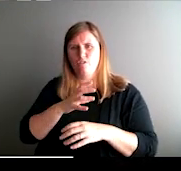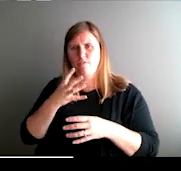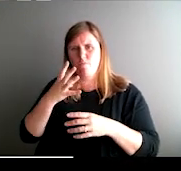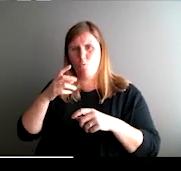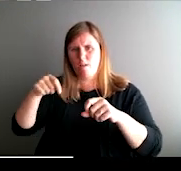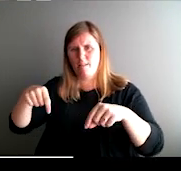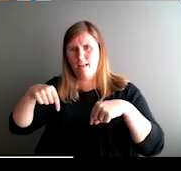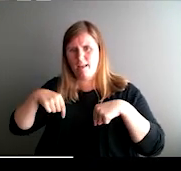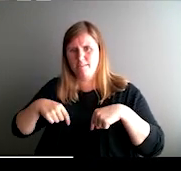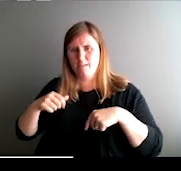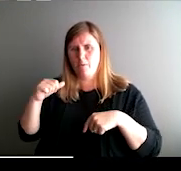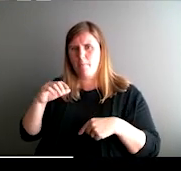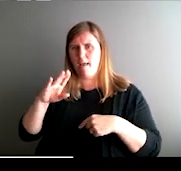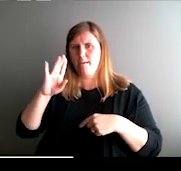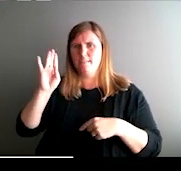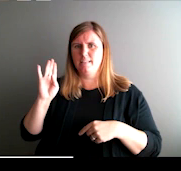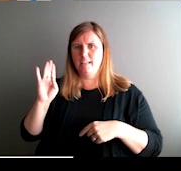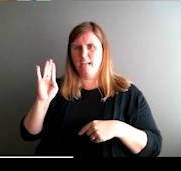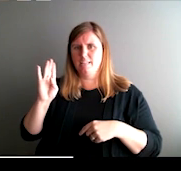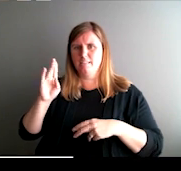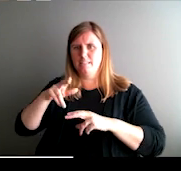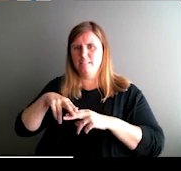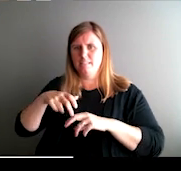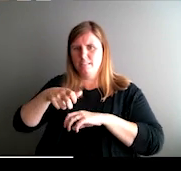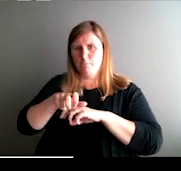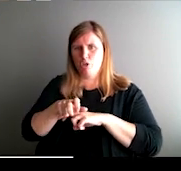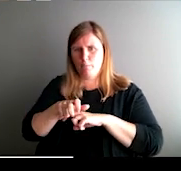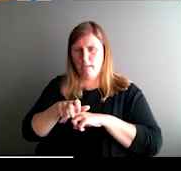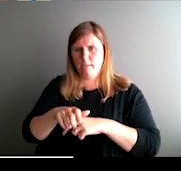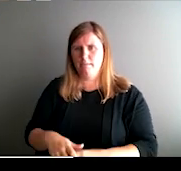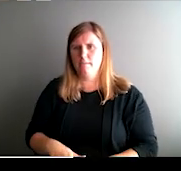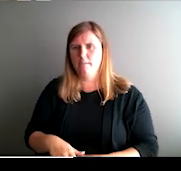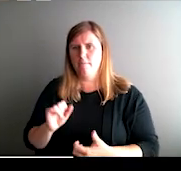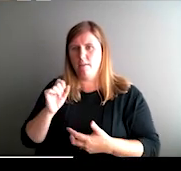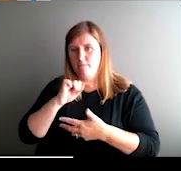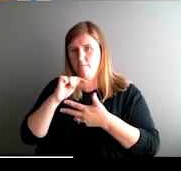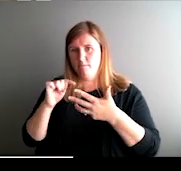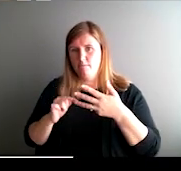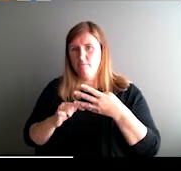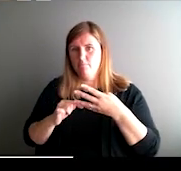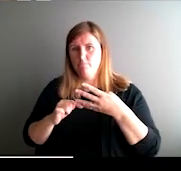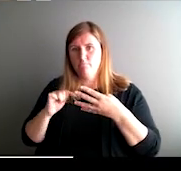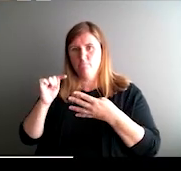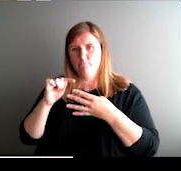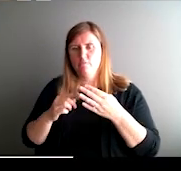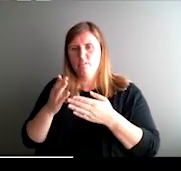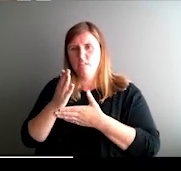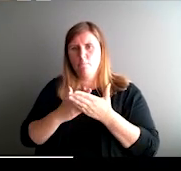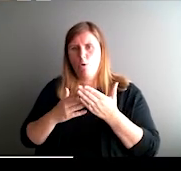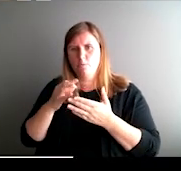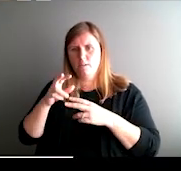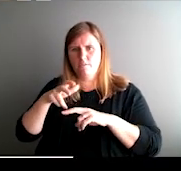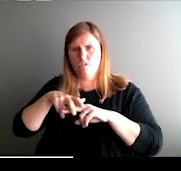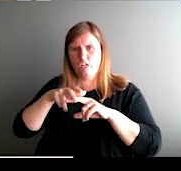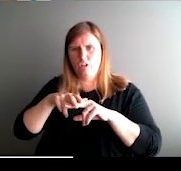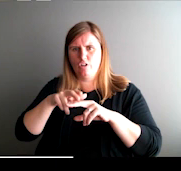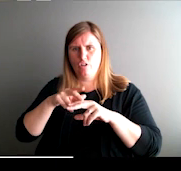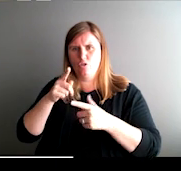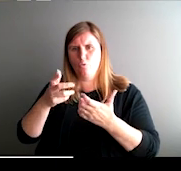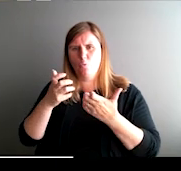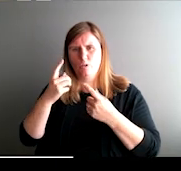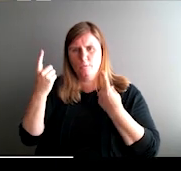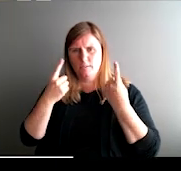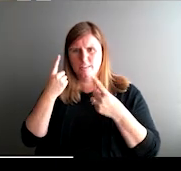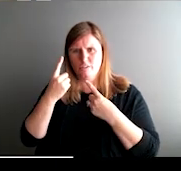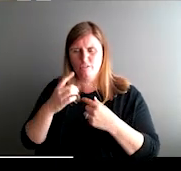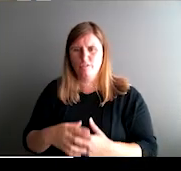legs, a back to lean against, a seat to put your butt in. That's what those are some of the components of a chair that you want to